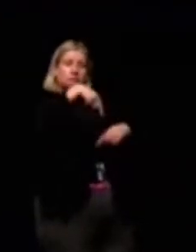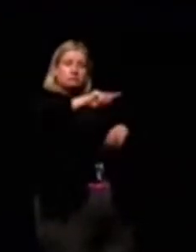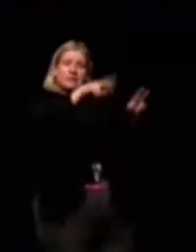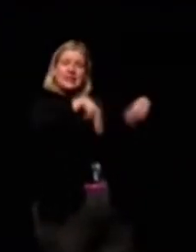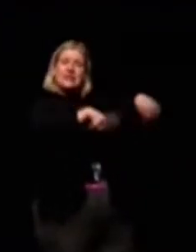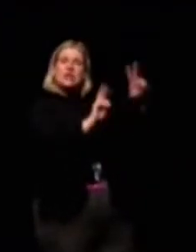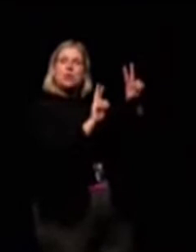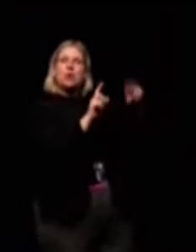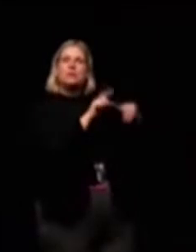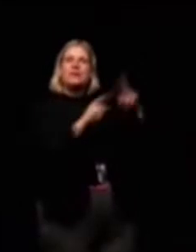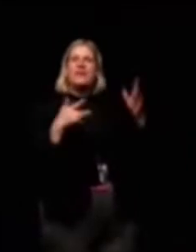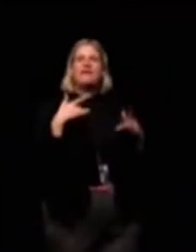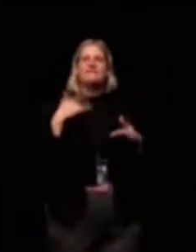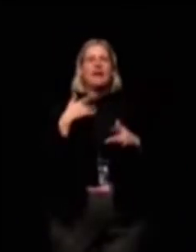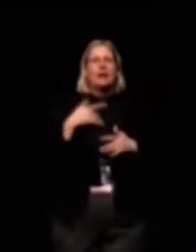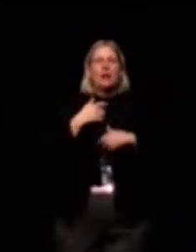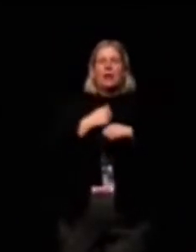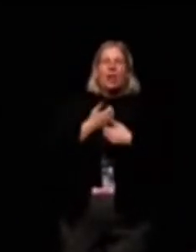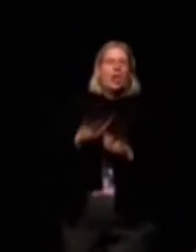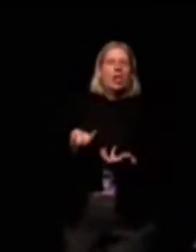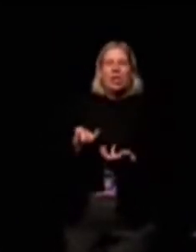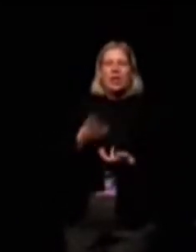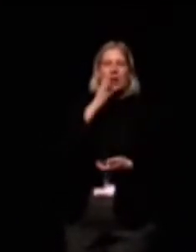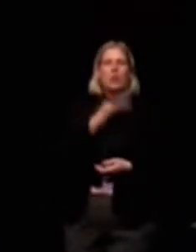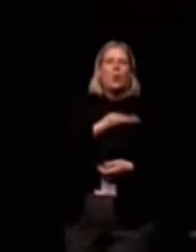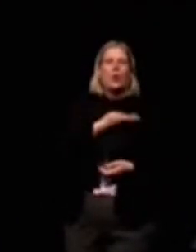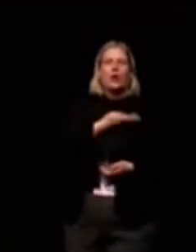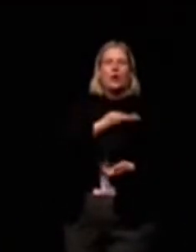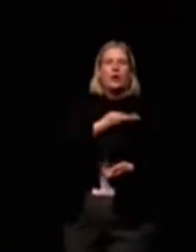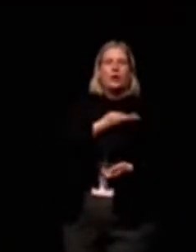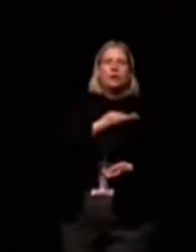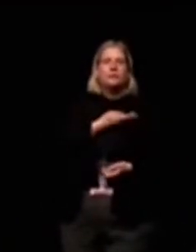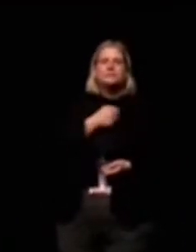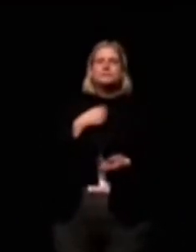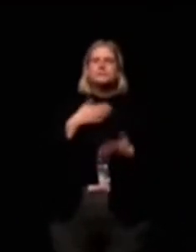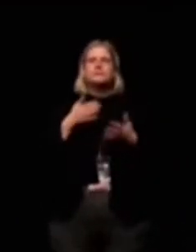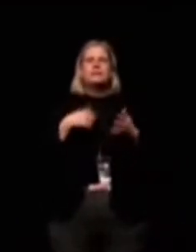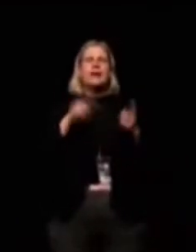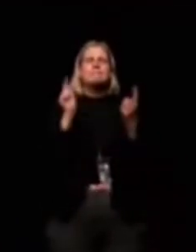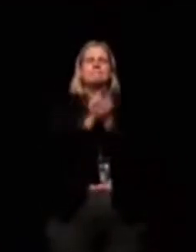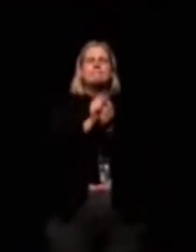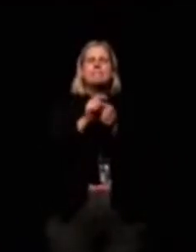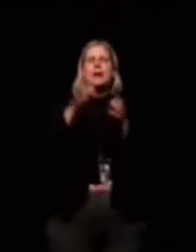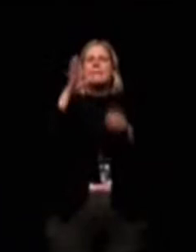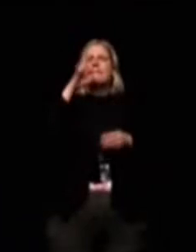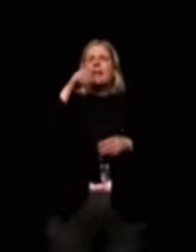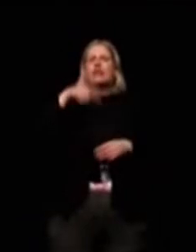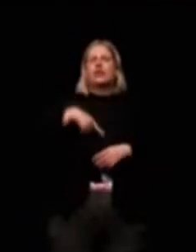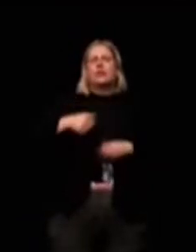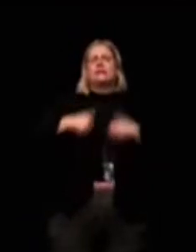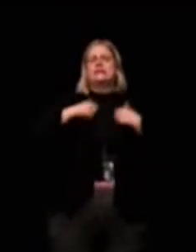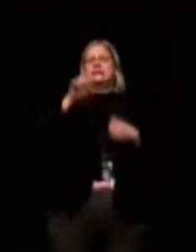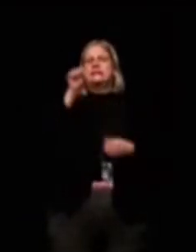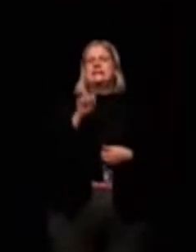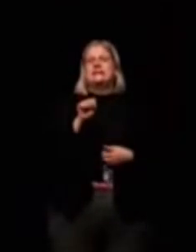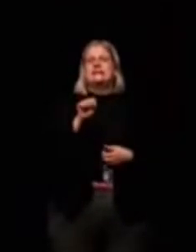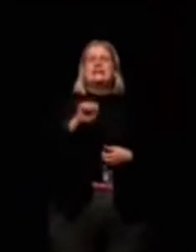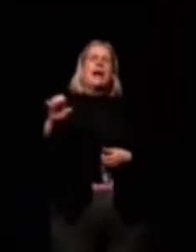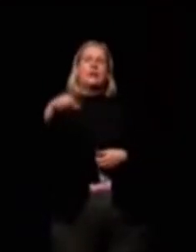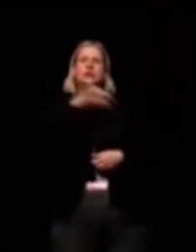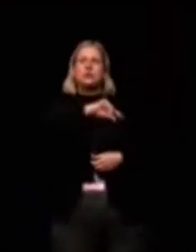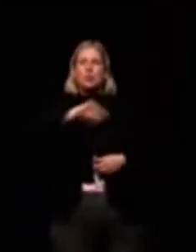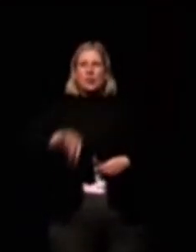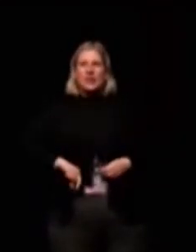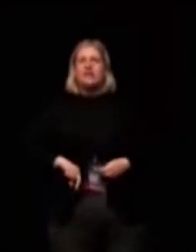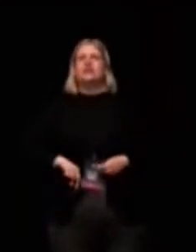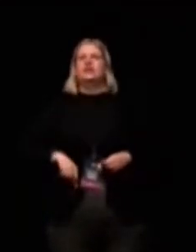a mother in Southeast Queens who wanted reassurance that when her kids were in school that they'd be safe, as this